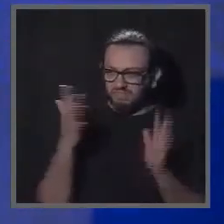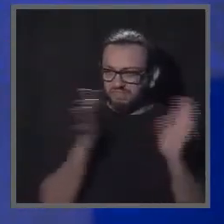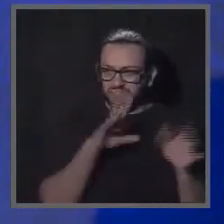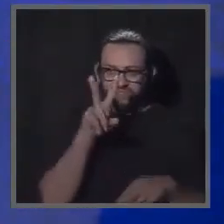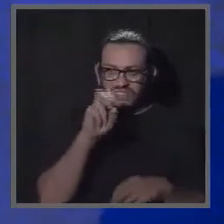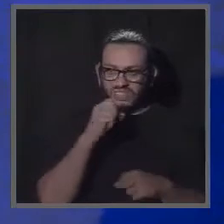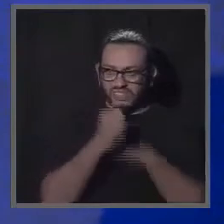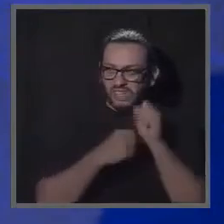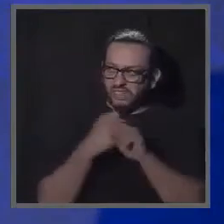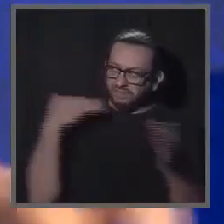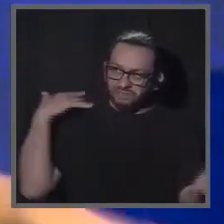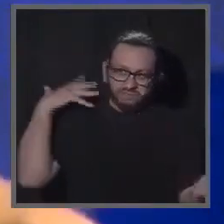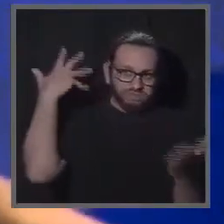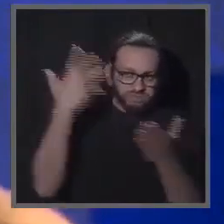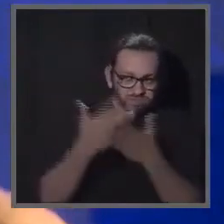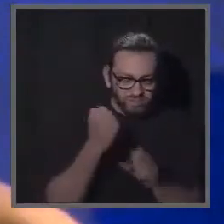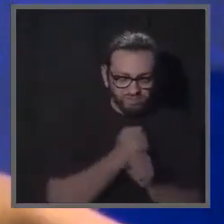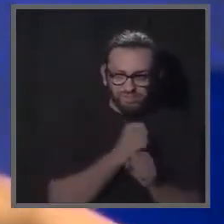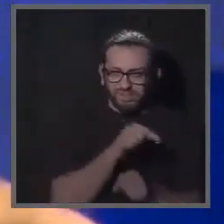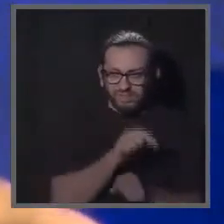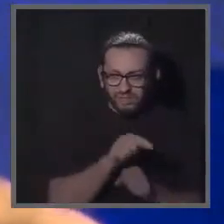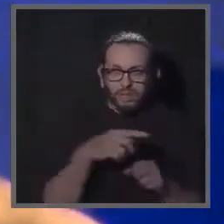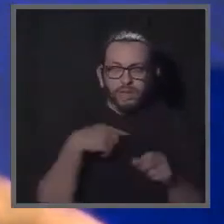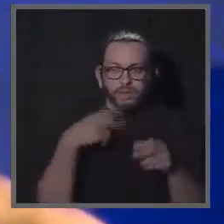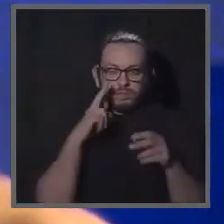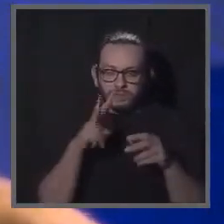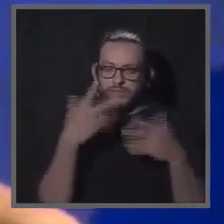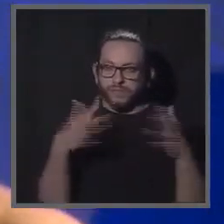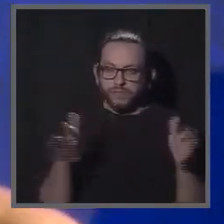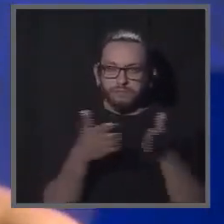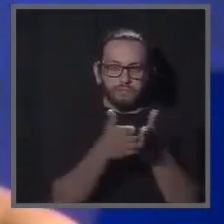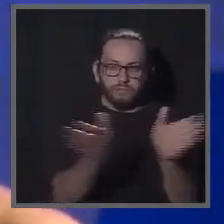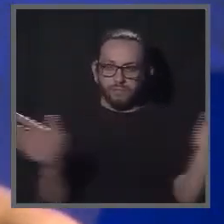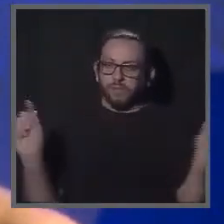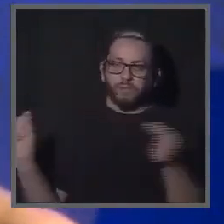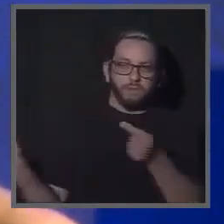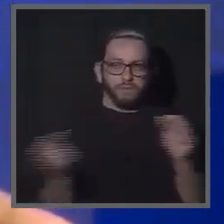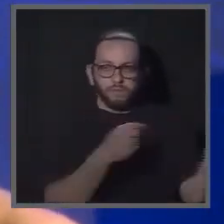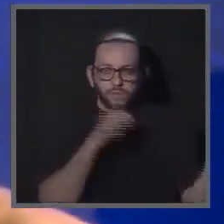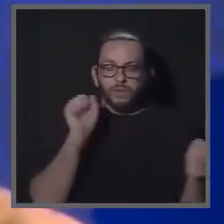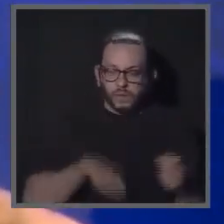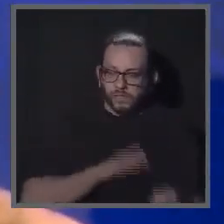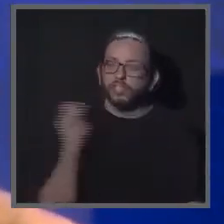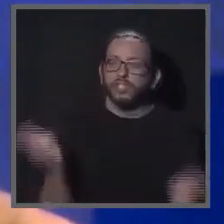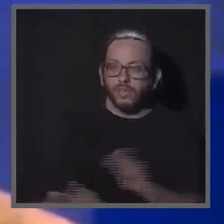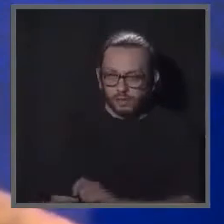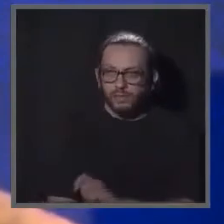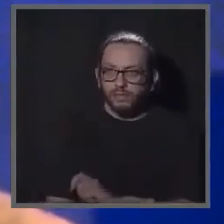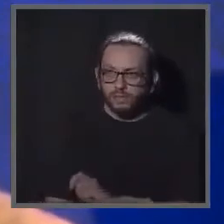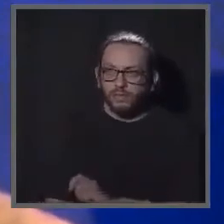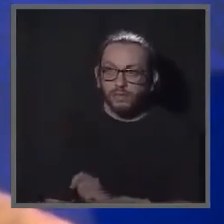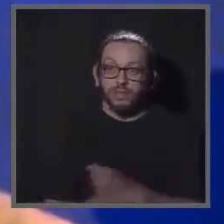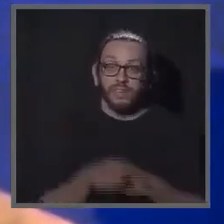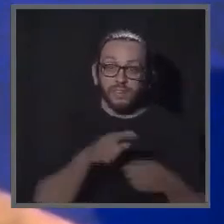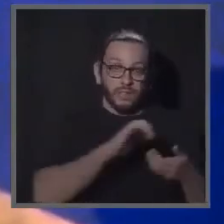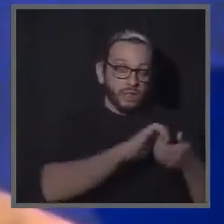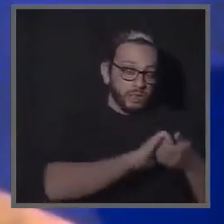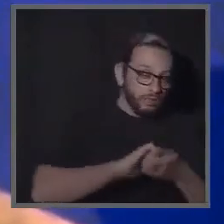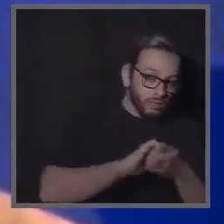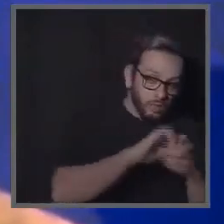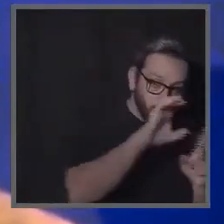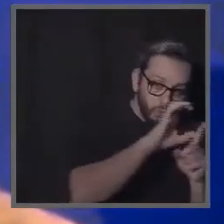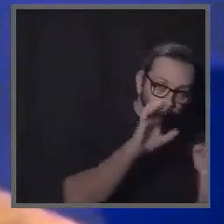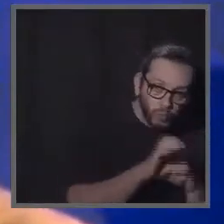I'm very happy for this opportunity. And especially cultural institutions are now doing